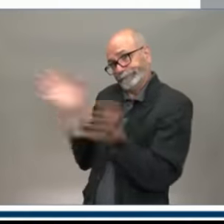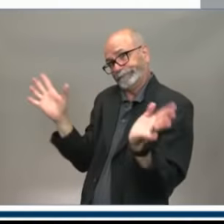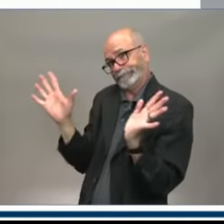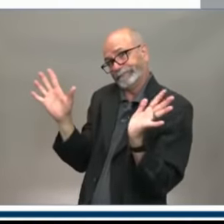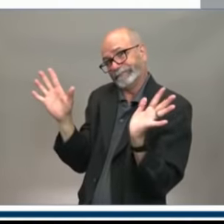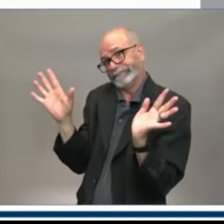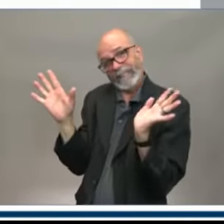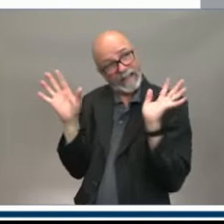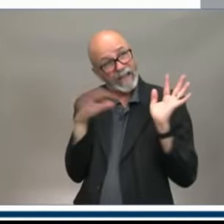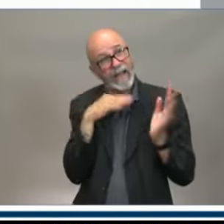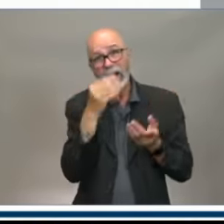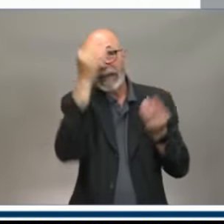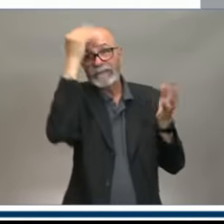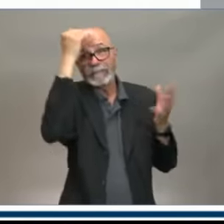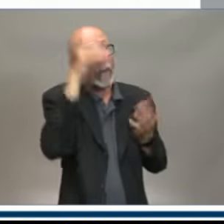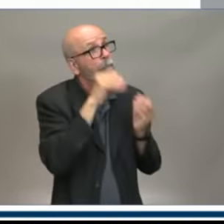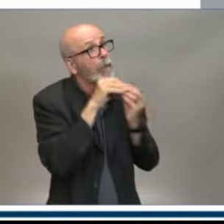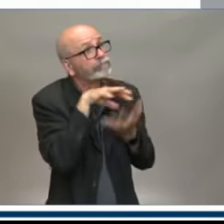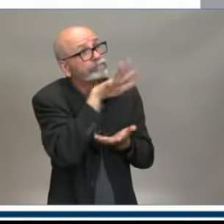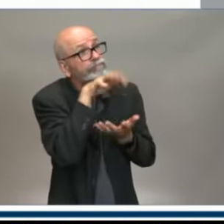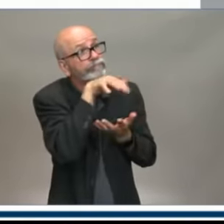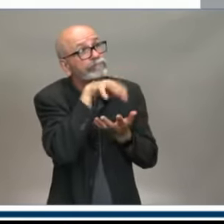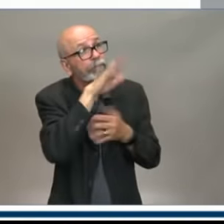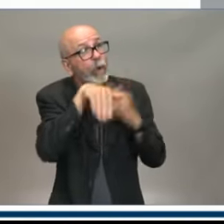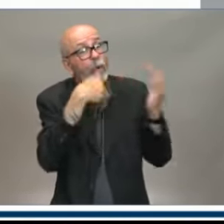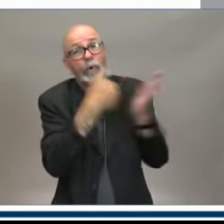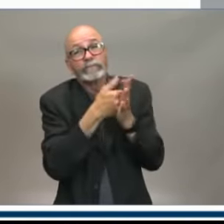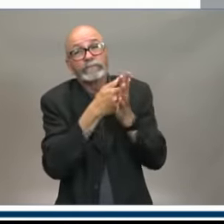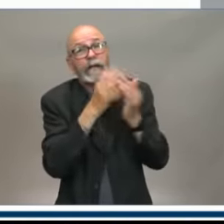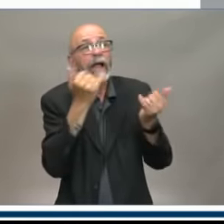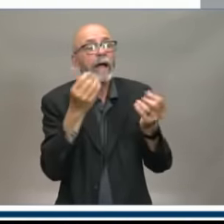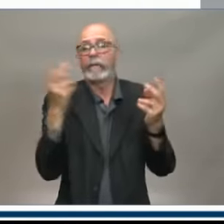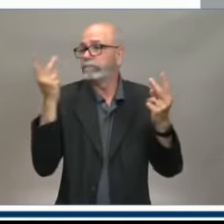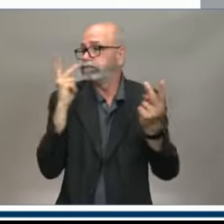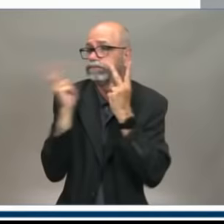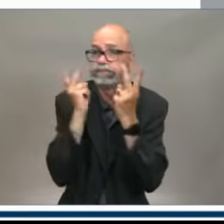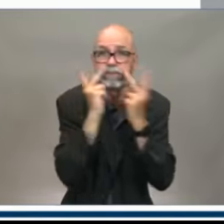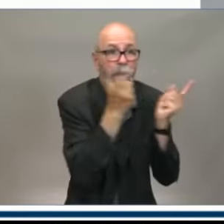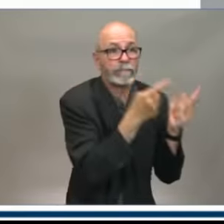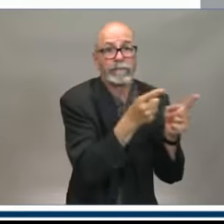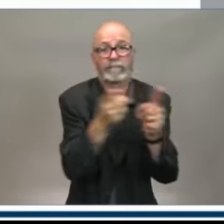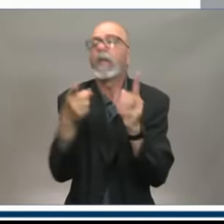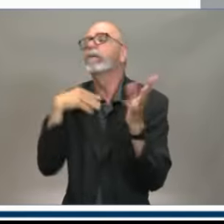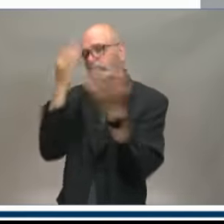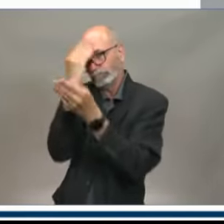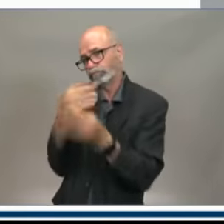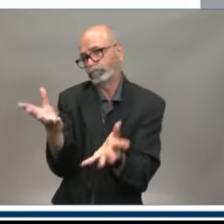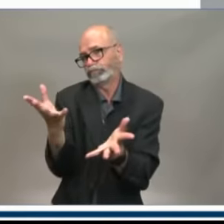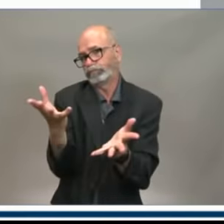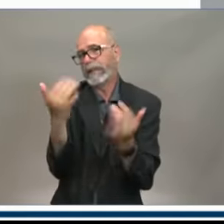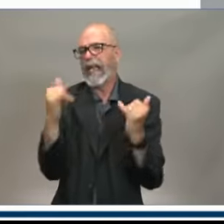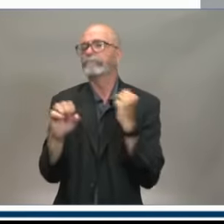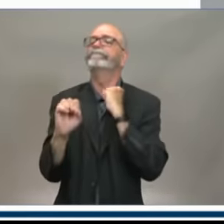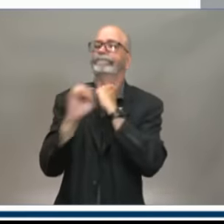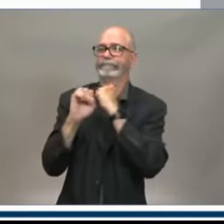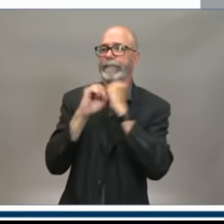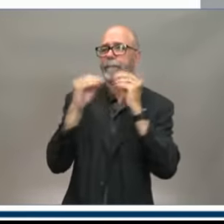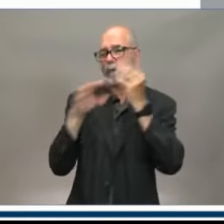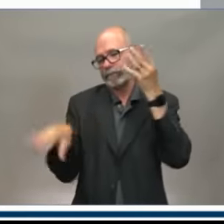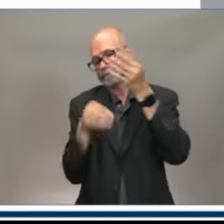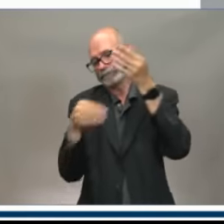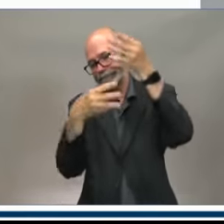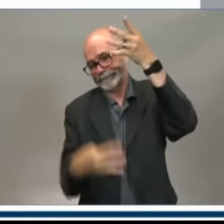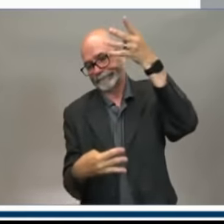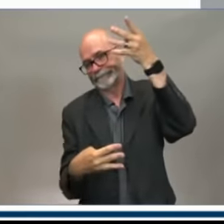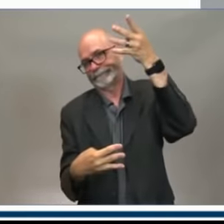and more knowledge with the virus. It also, so that we're adopting the list because we want to make sure we don't